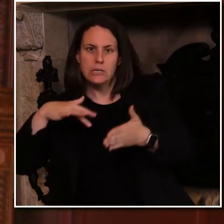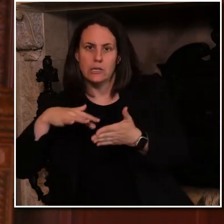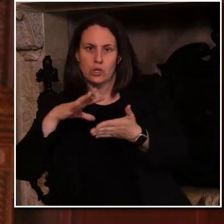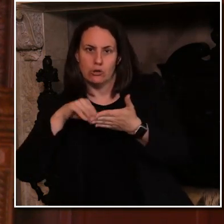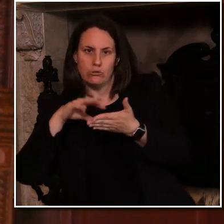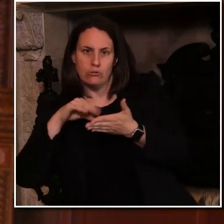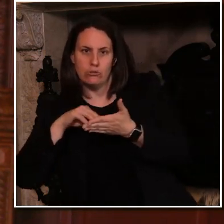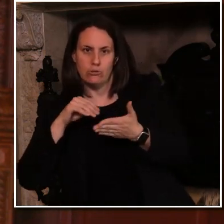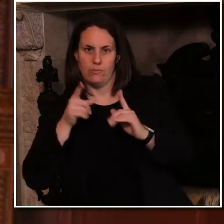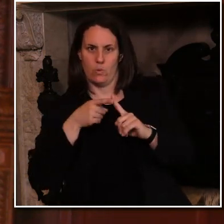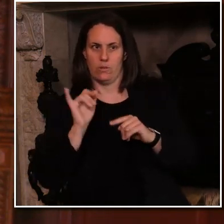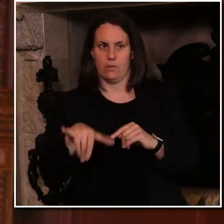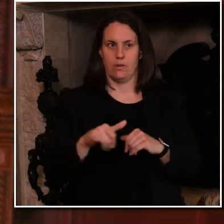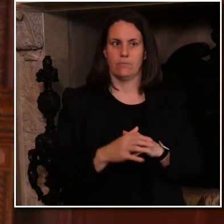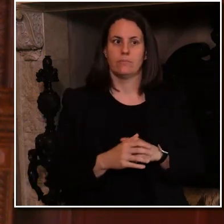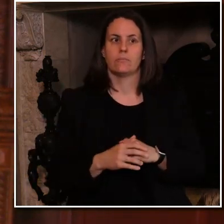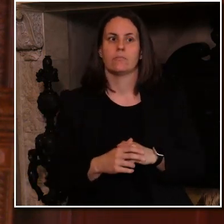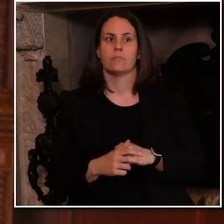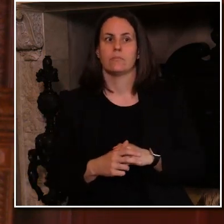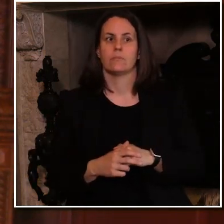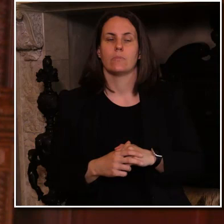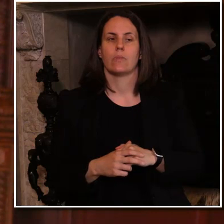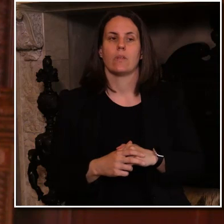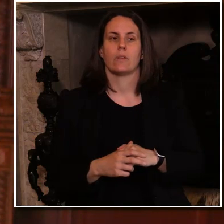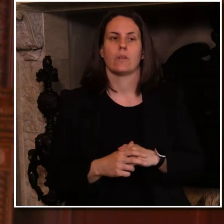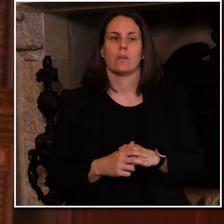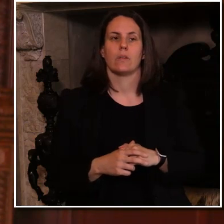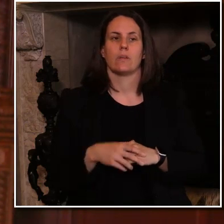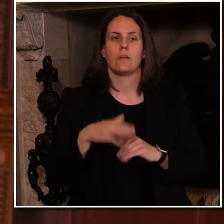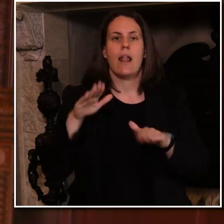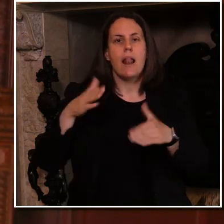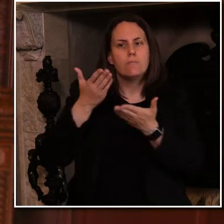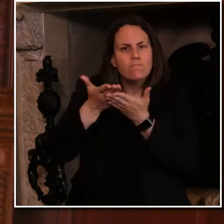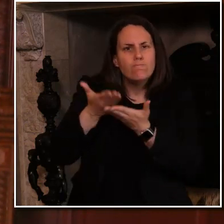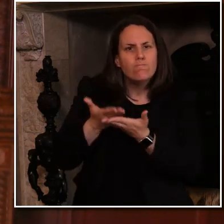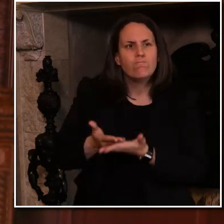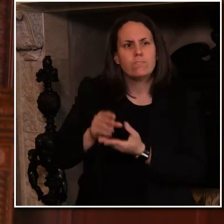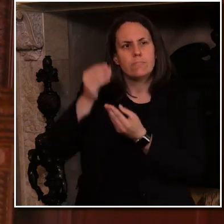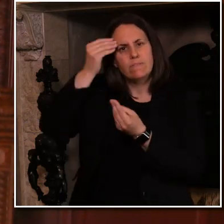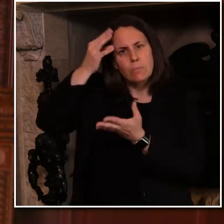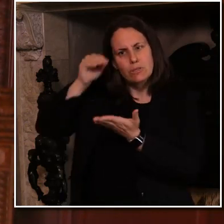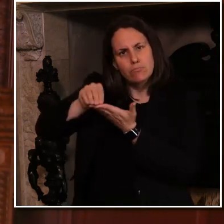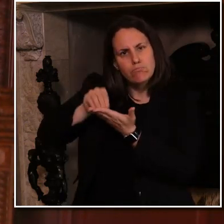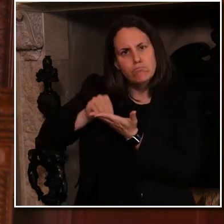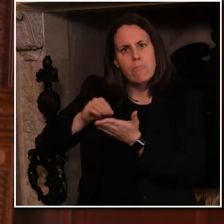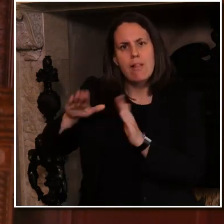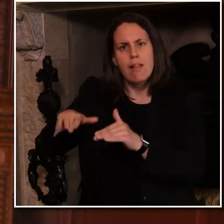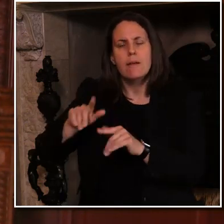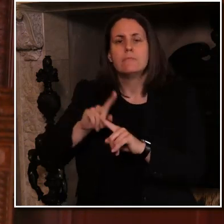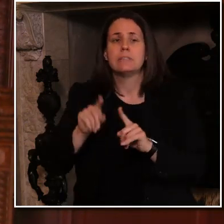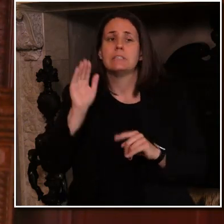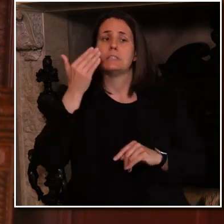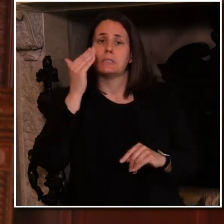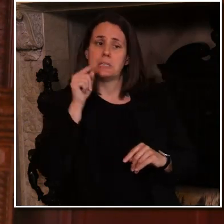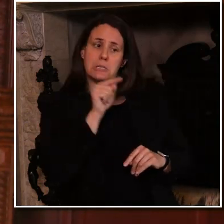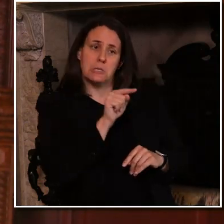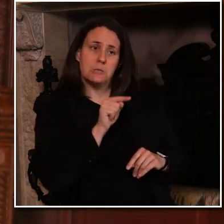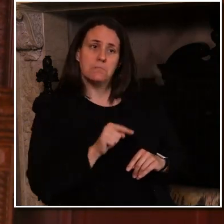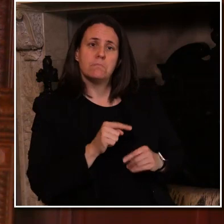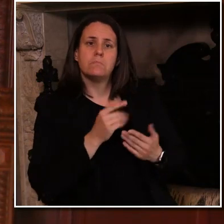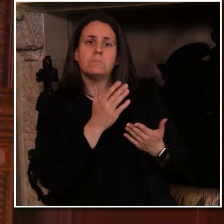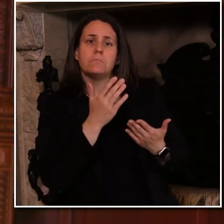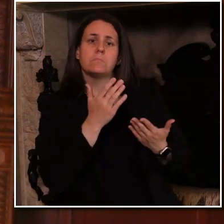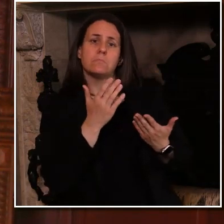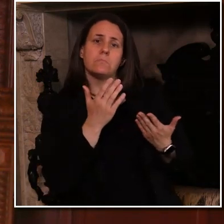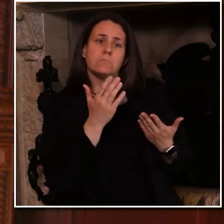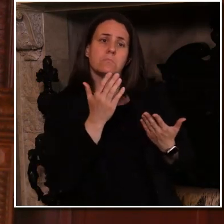effective drug, but based on its mechanism of action and similar drugs, there's always reason to be hopeful and reason to suspect. So often